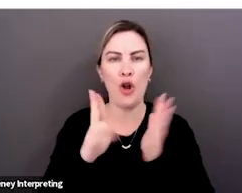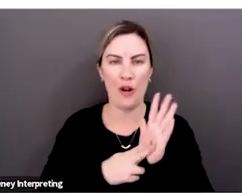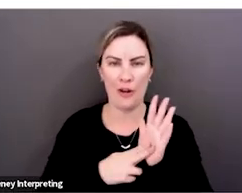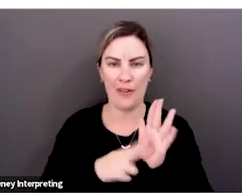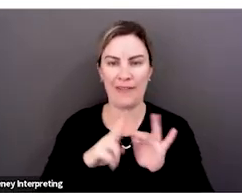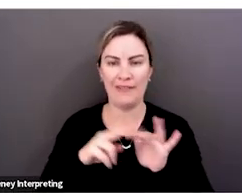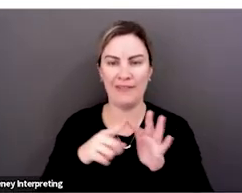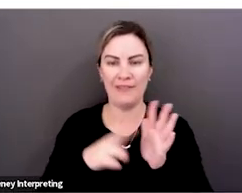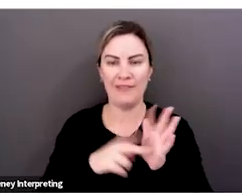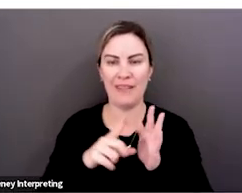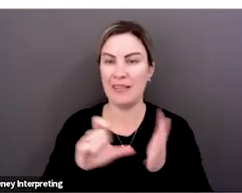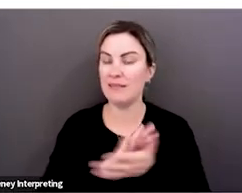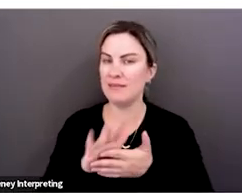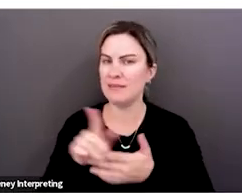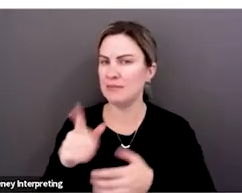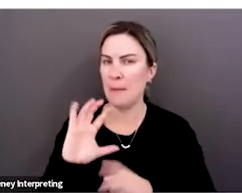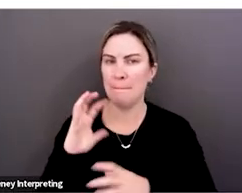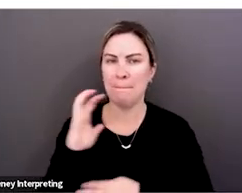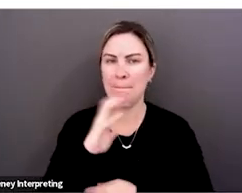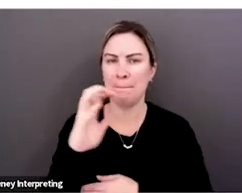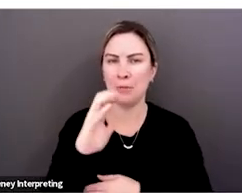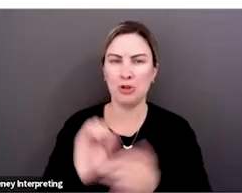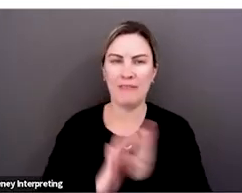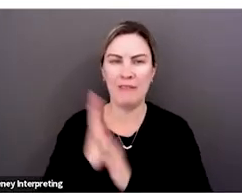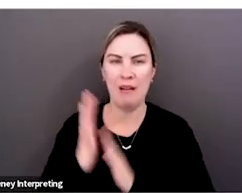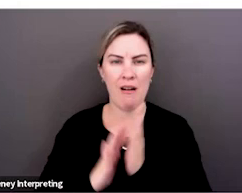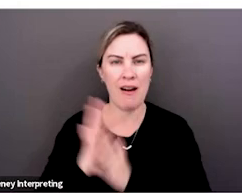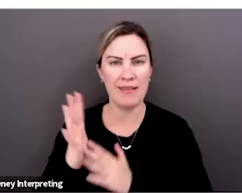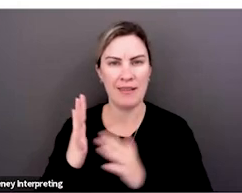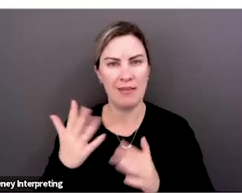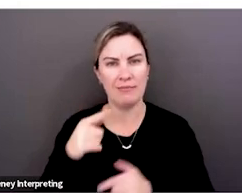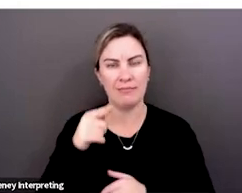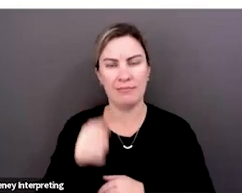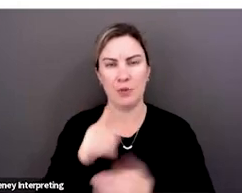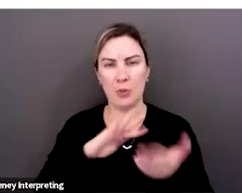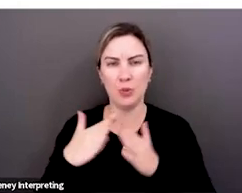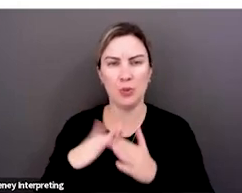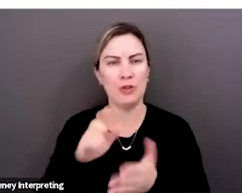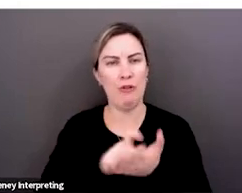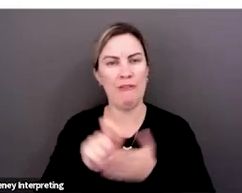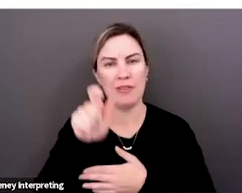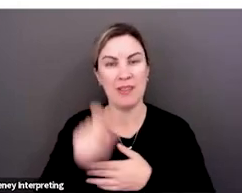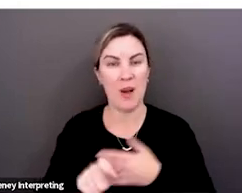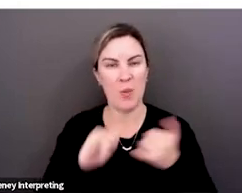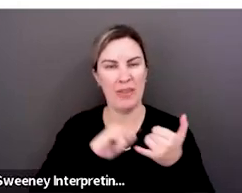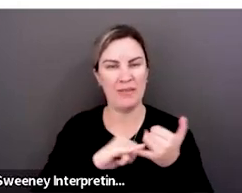John is a Bushfire Recovery Manager and Community Development Officer with St Vincent de Paul.